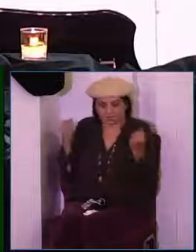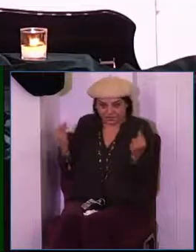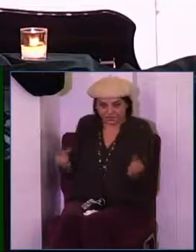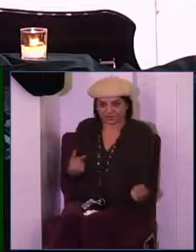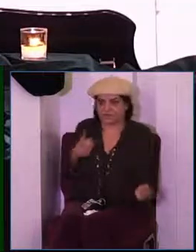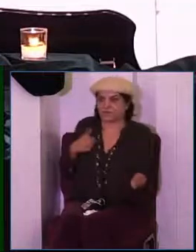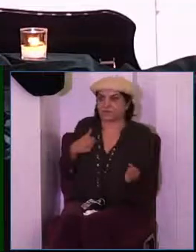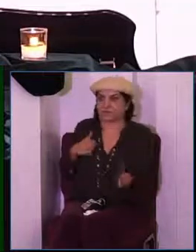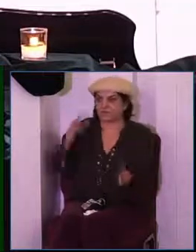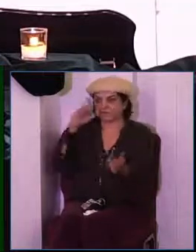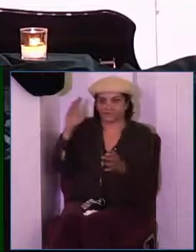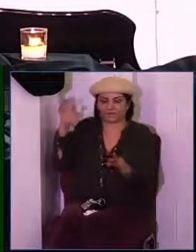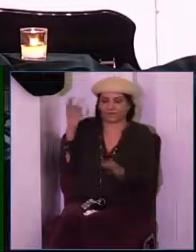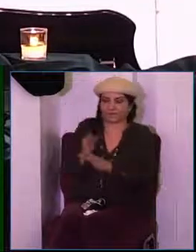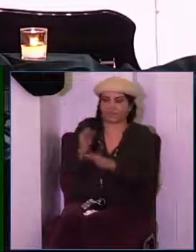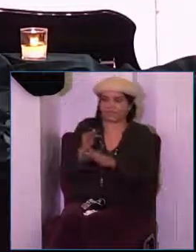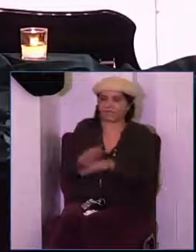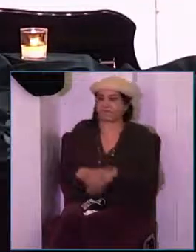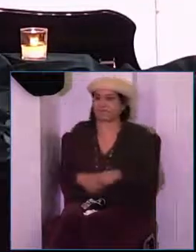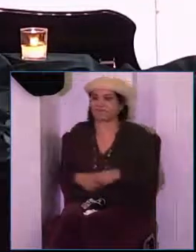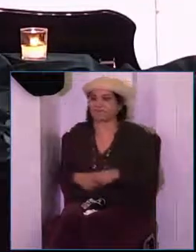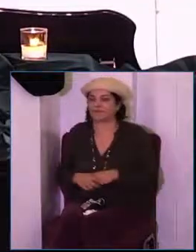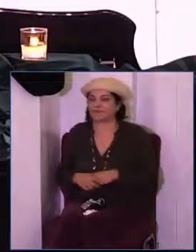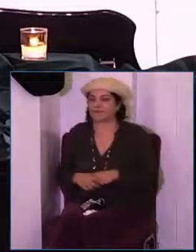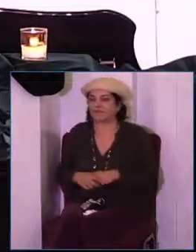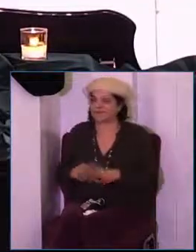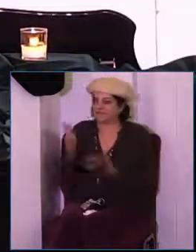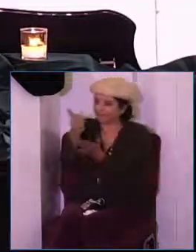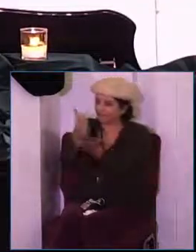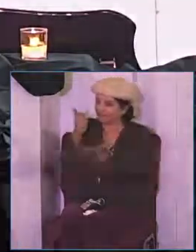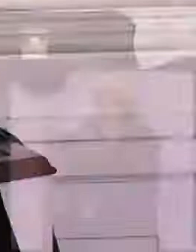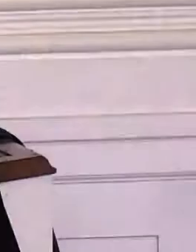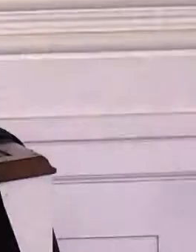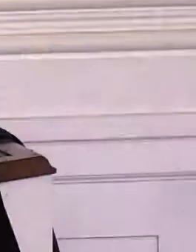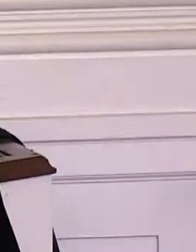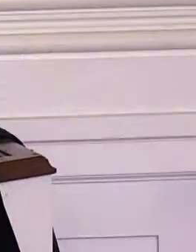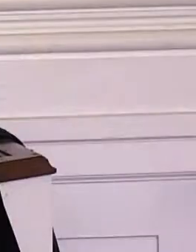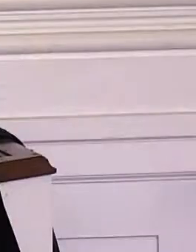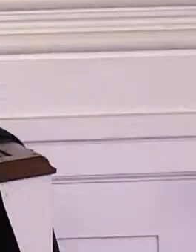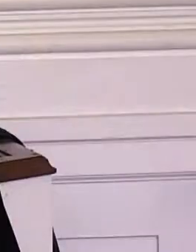strengthens me. Faith. Amen.